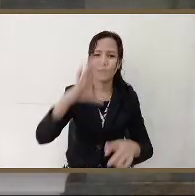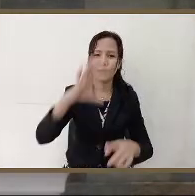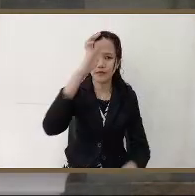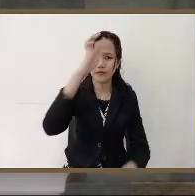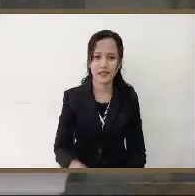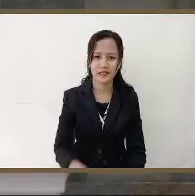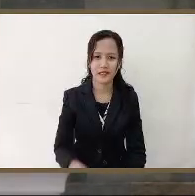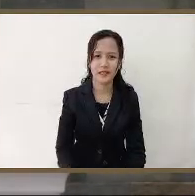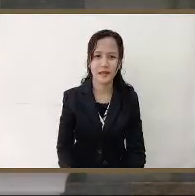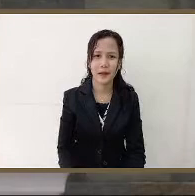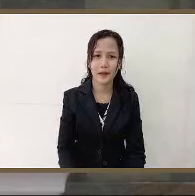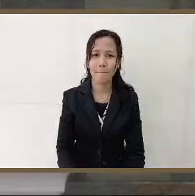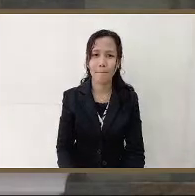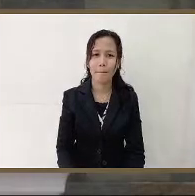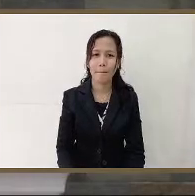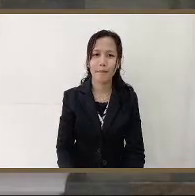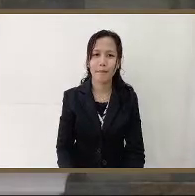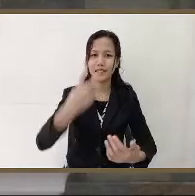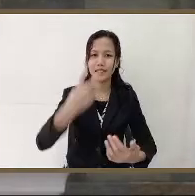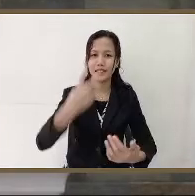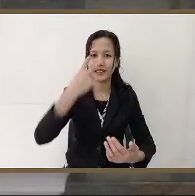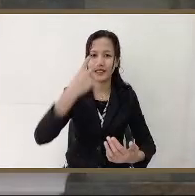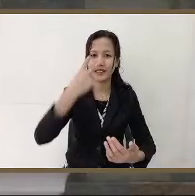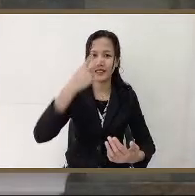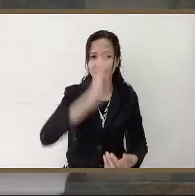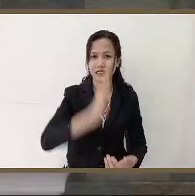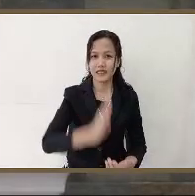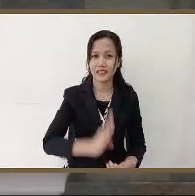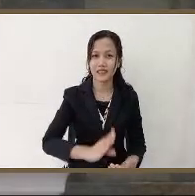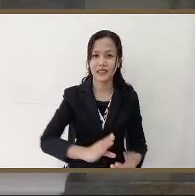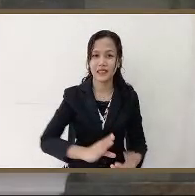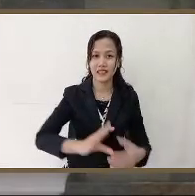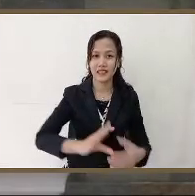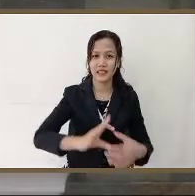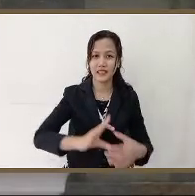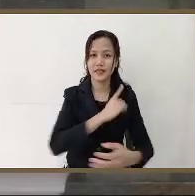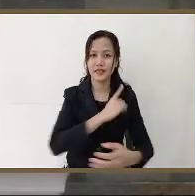yung godliness ni King David and also his humility